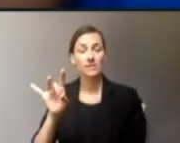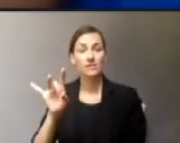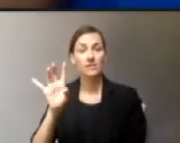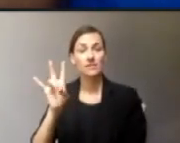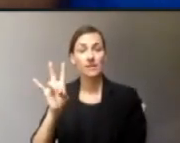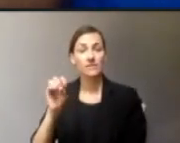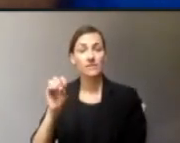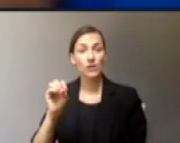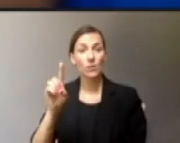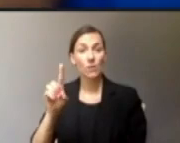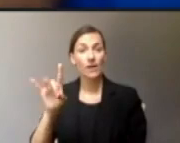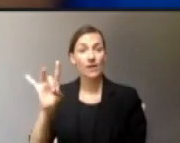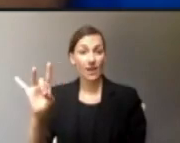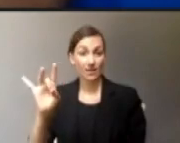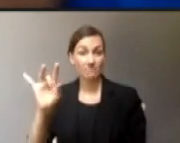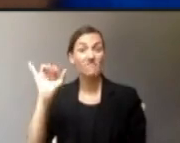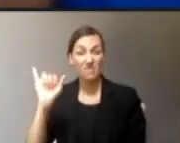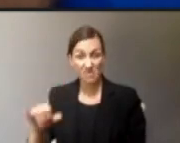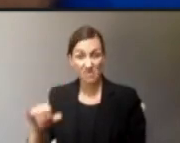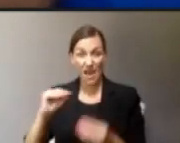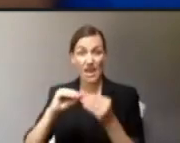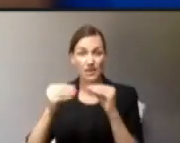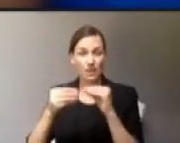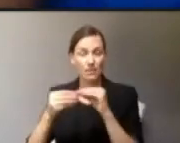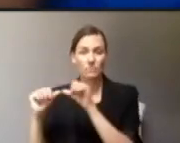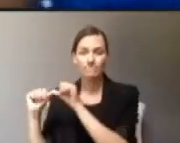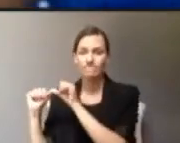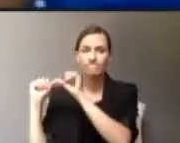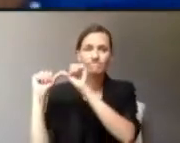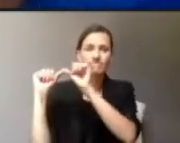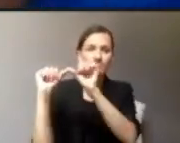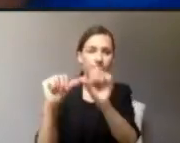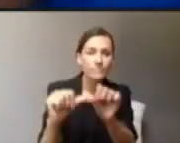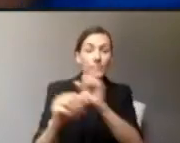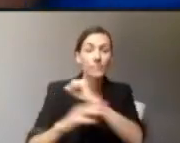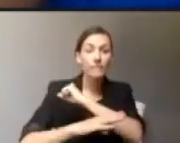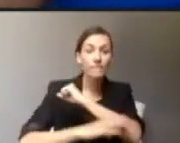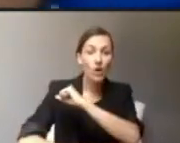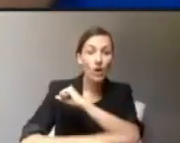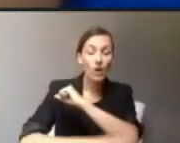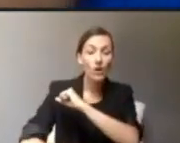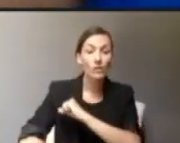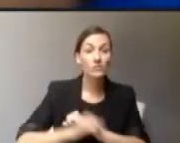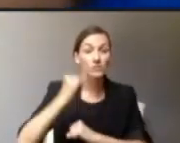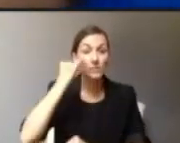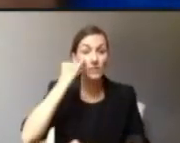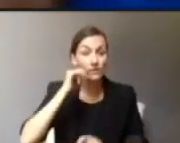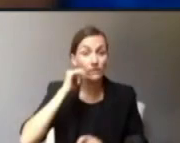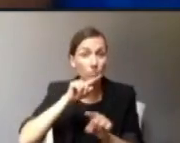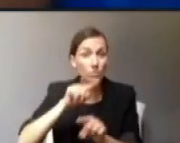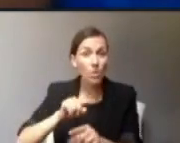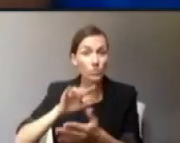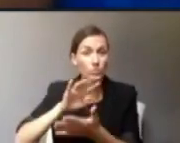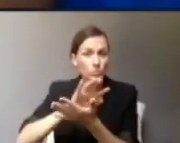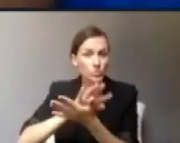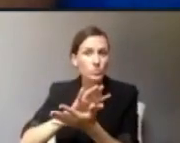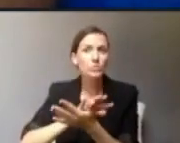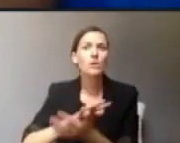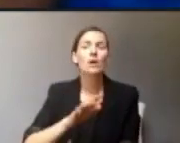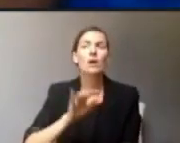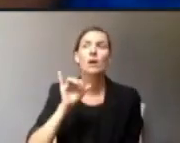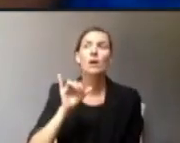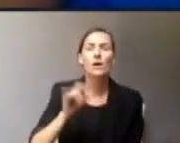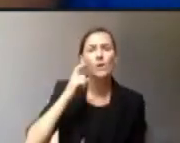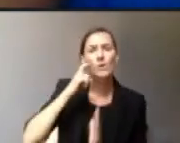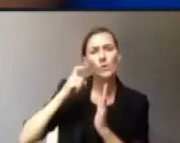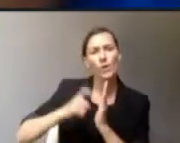313-578-7018. That number will just continue into the fall. And so if you are at a school and you see that there's